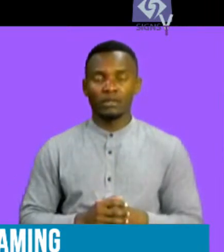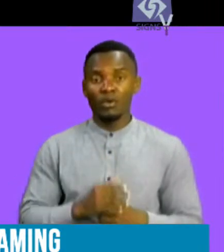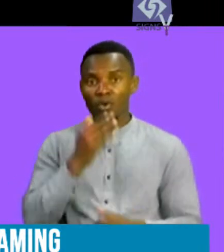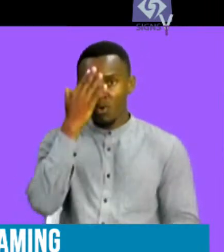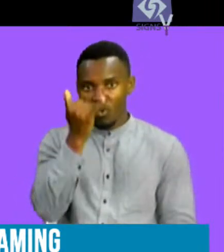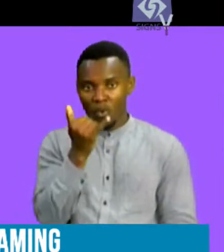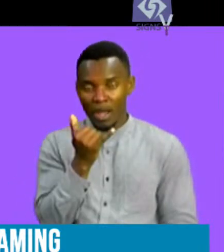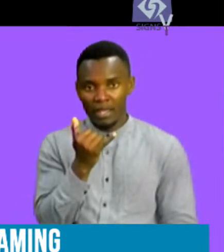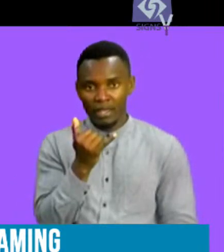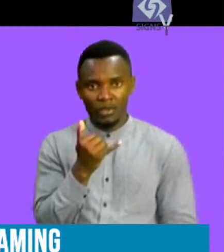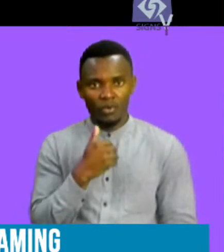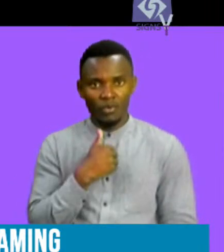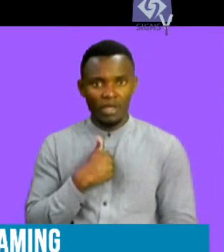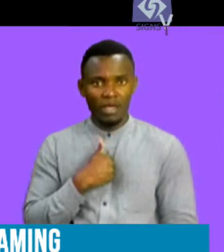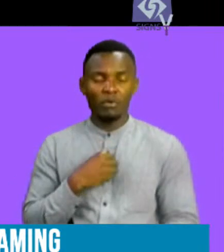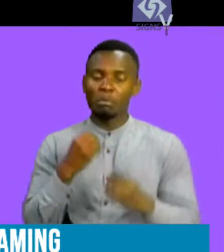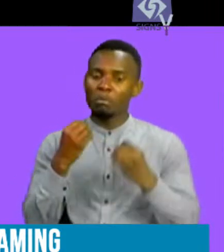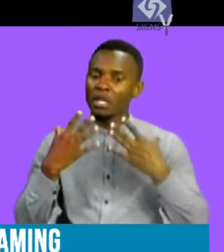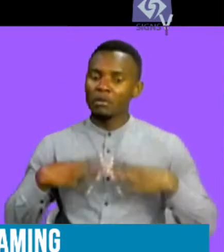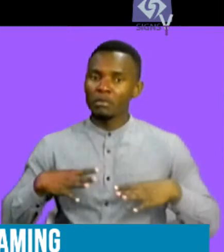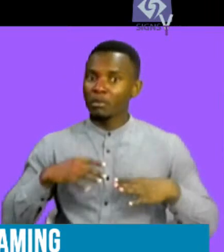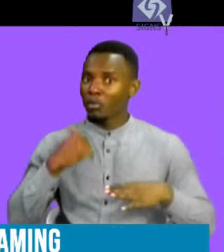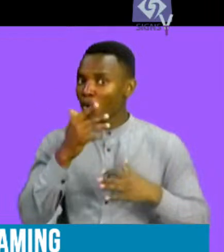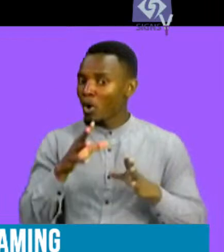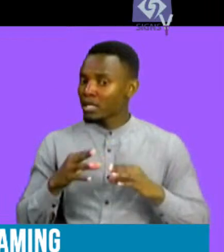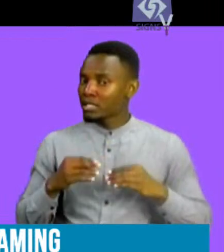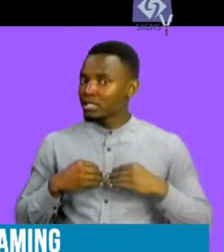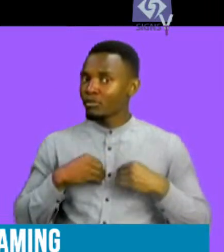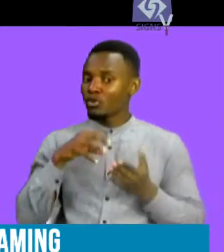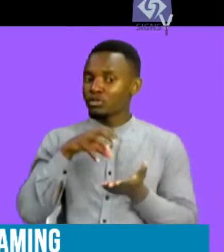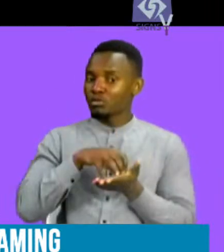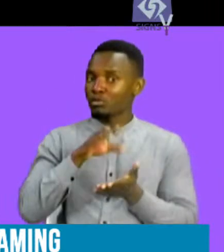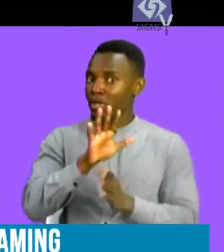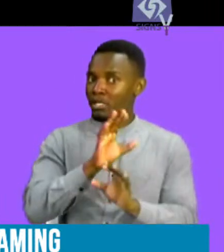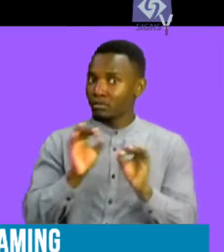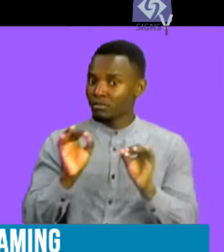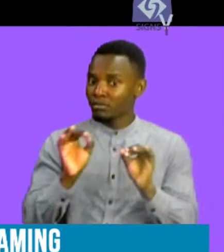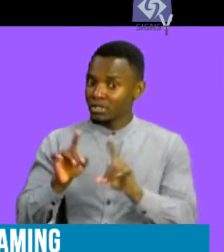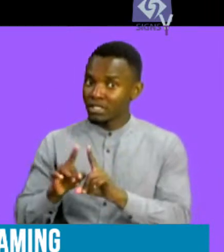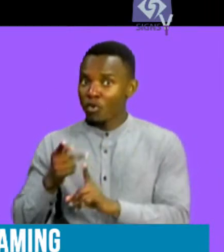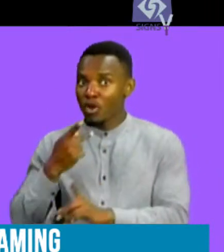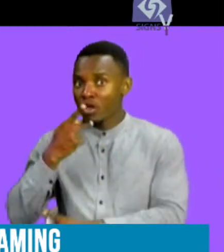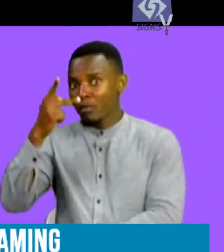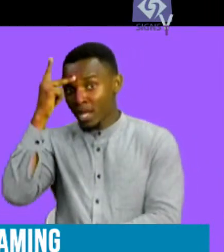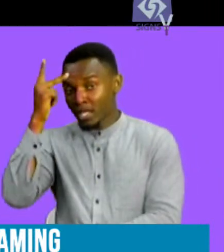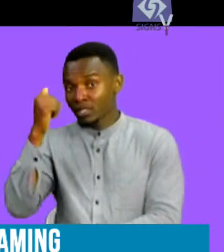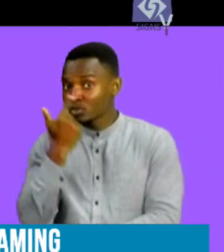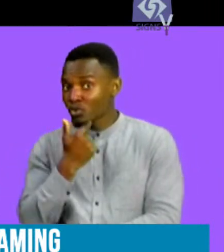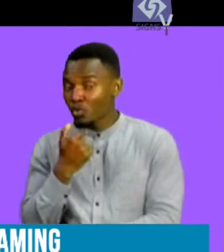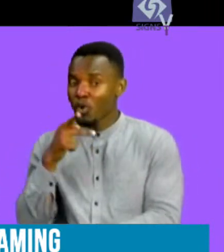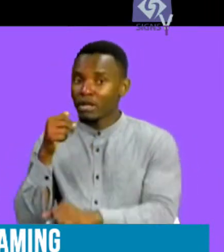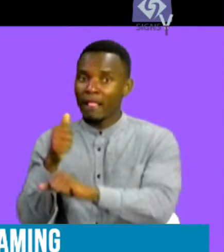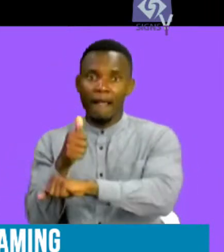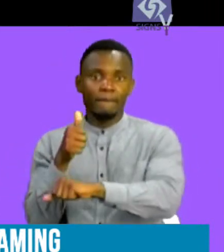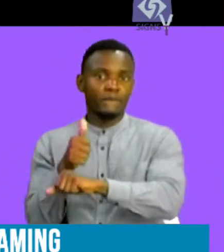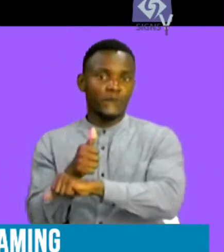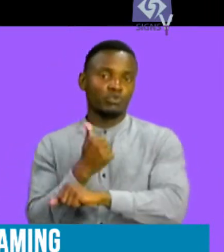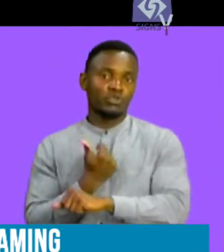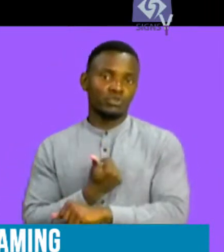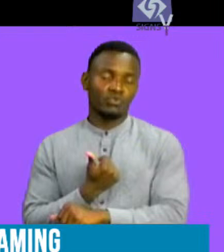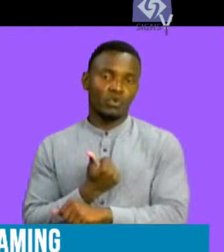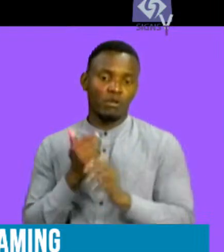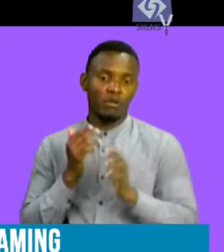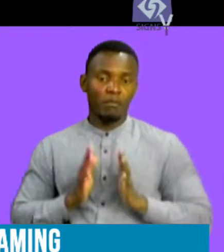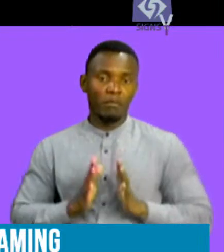people who live in denial. There's also those caregivers. They also abuse the disability